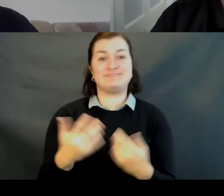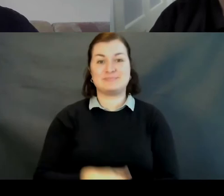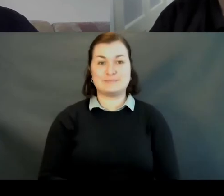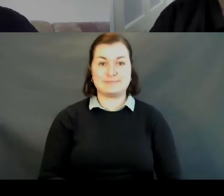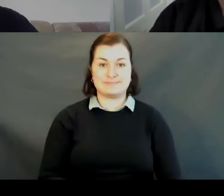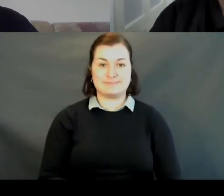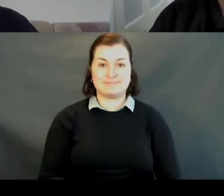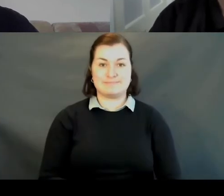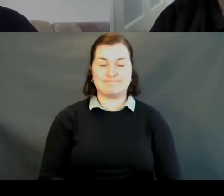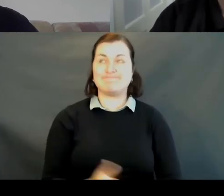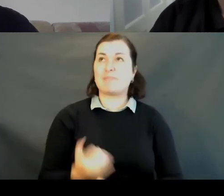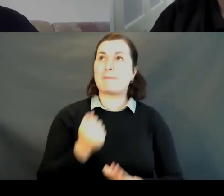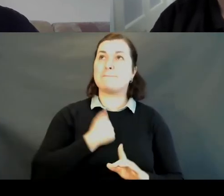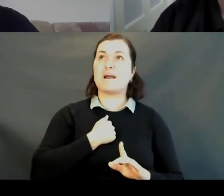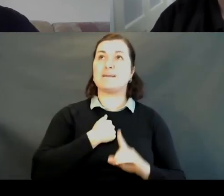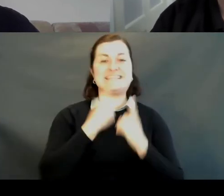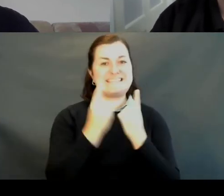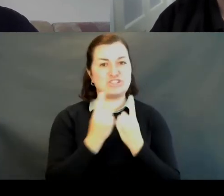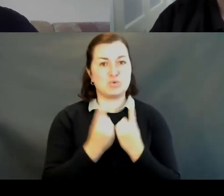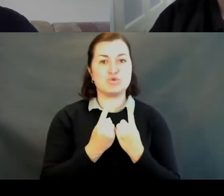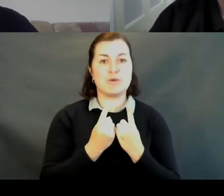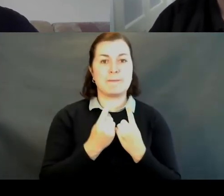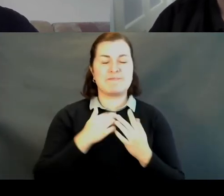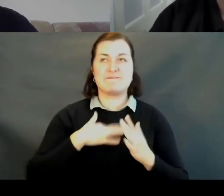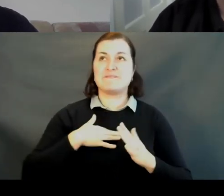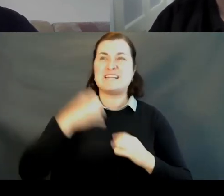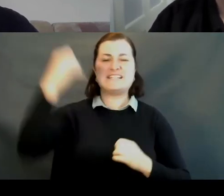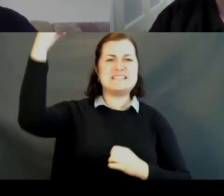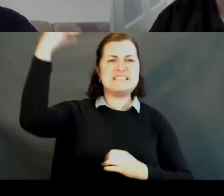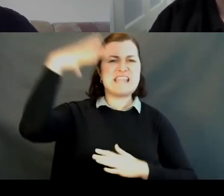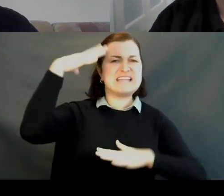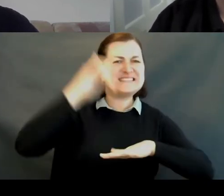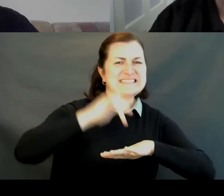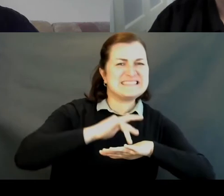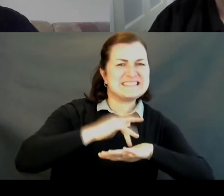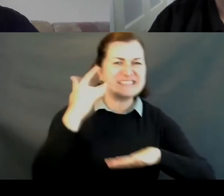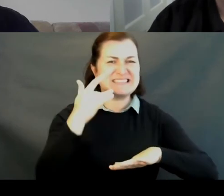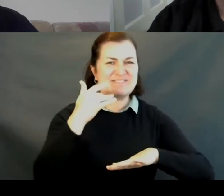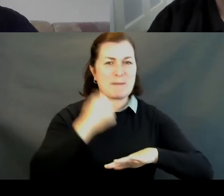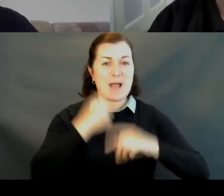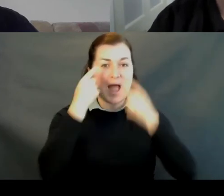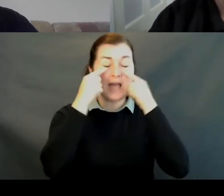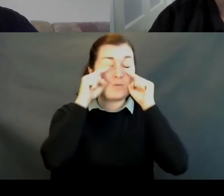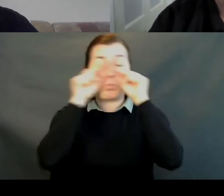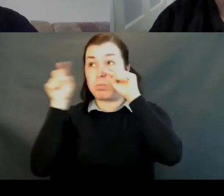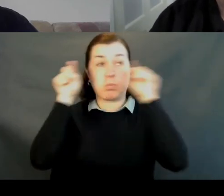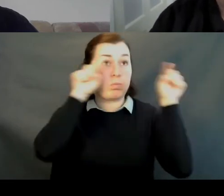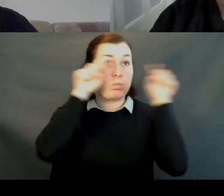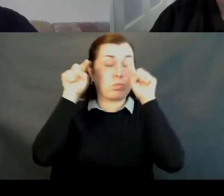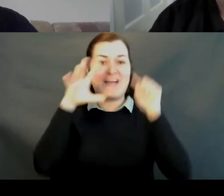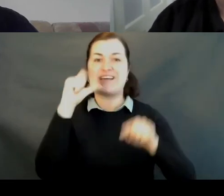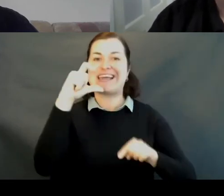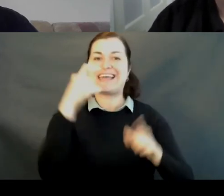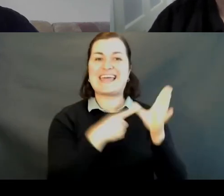A bit about my eye conditions, I'm very light sensitive. My eyes move uncontrollably. I have cataracts